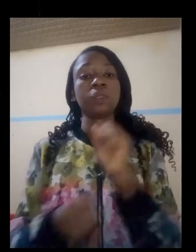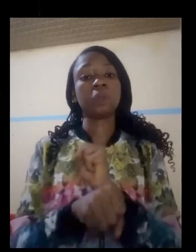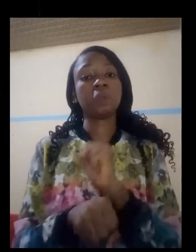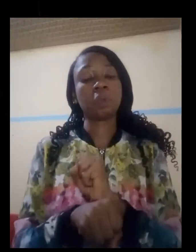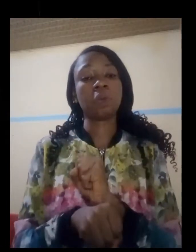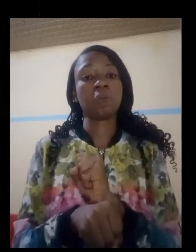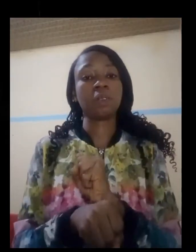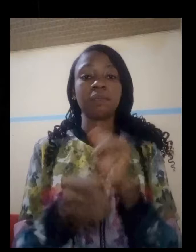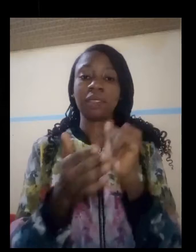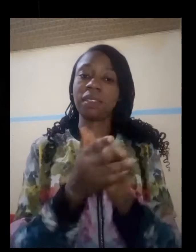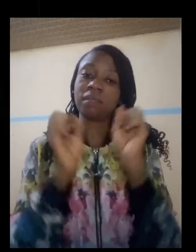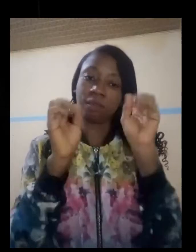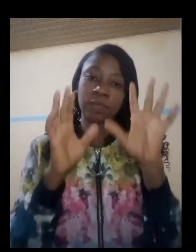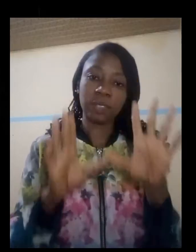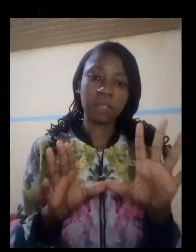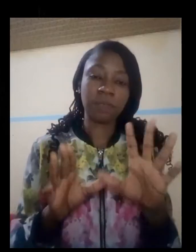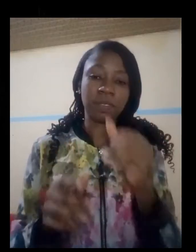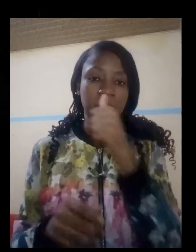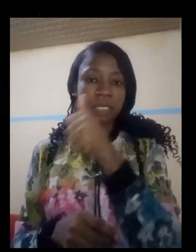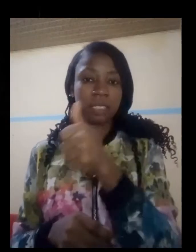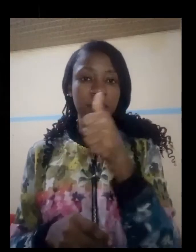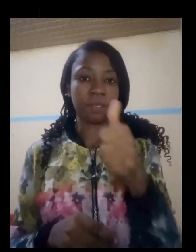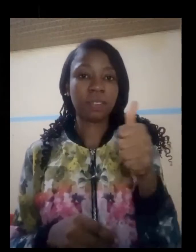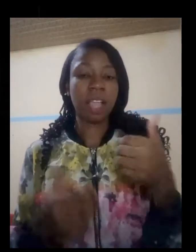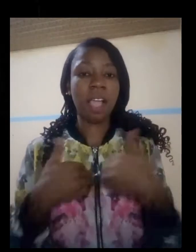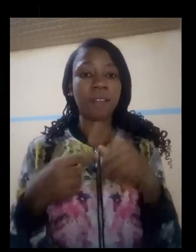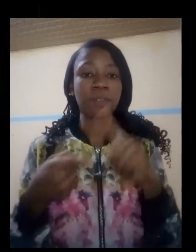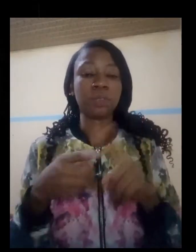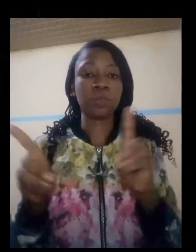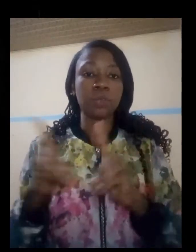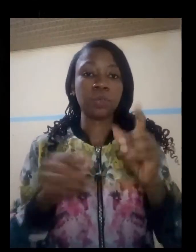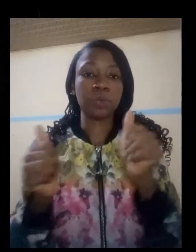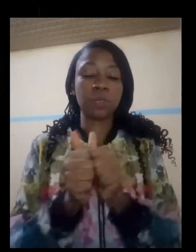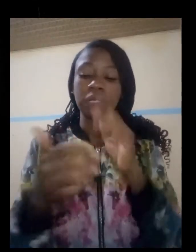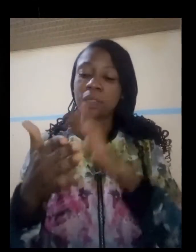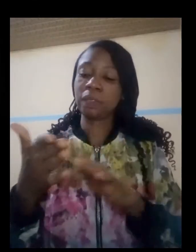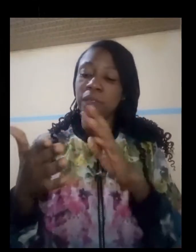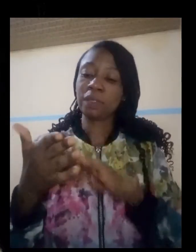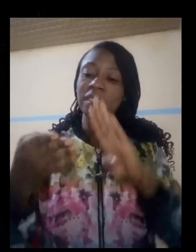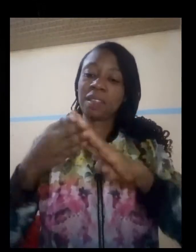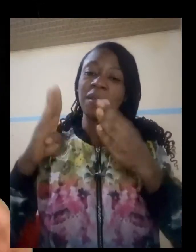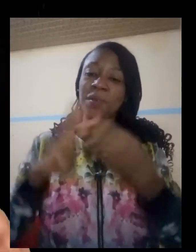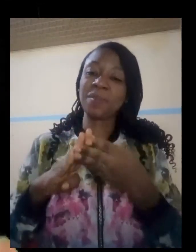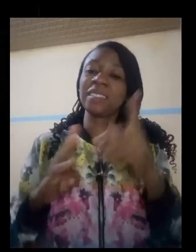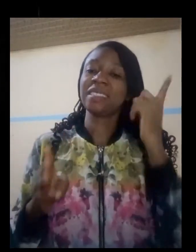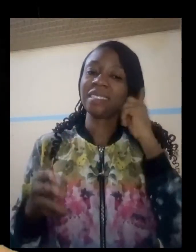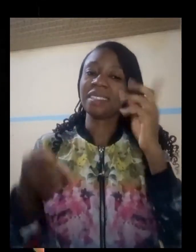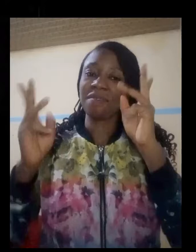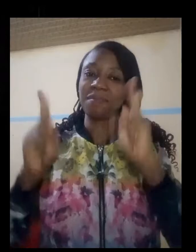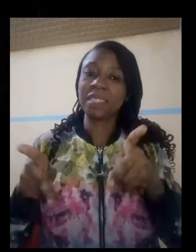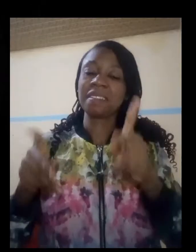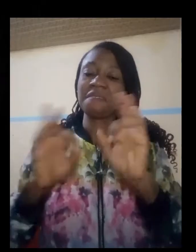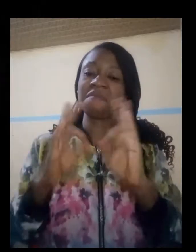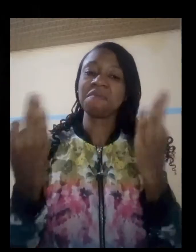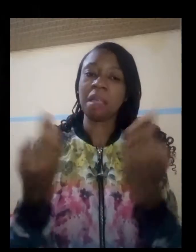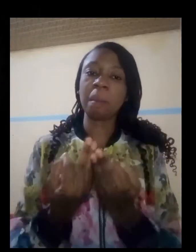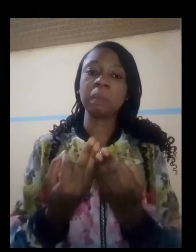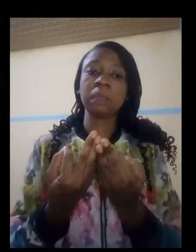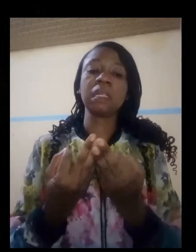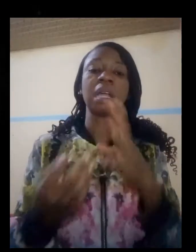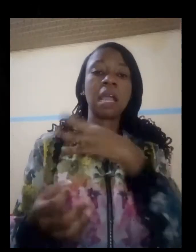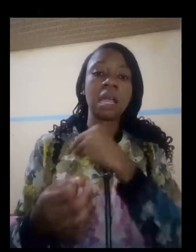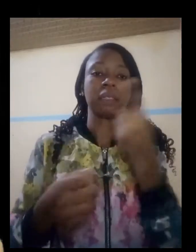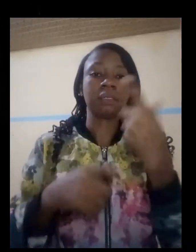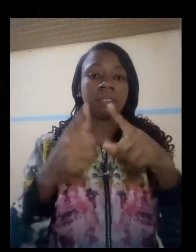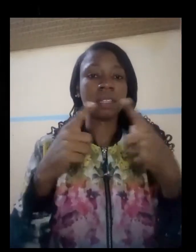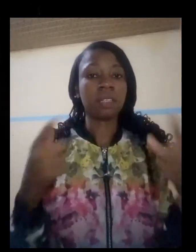do with studying the community, studying a deaf person and their family, studying their sign language varieties.